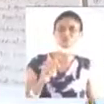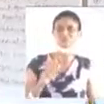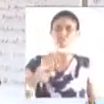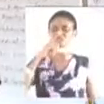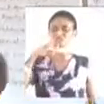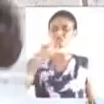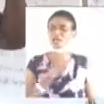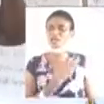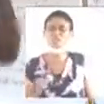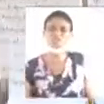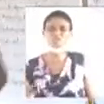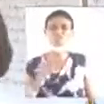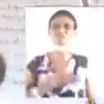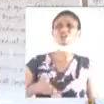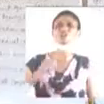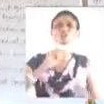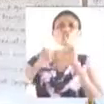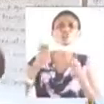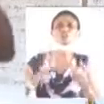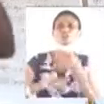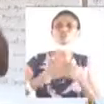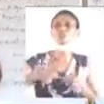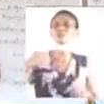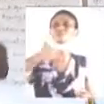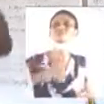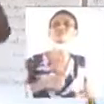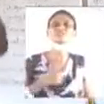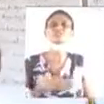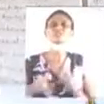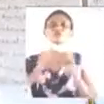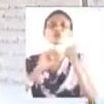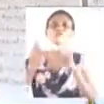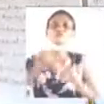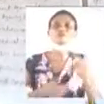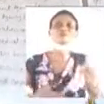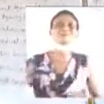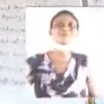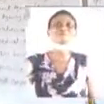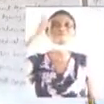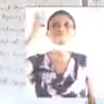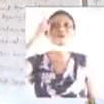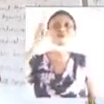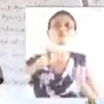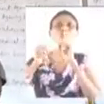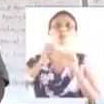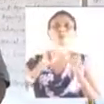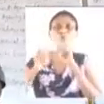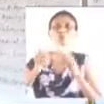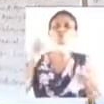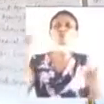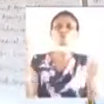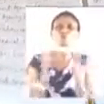didn't see it. So I'm not seeing anything. Those are hallucinations. They speak from their mind. Those